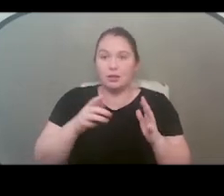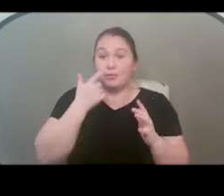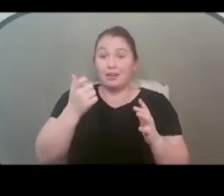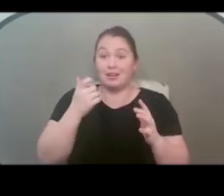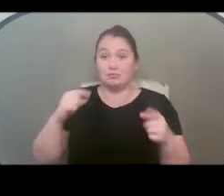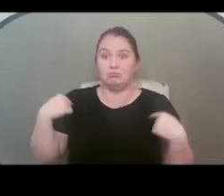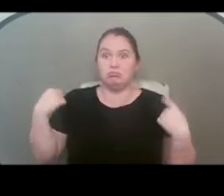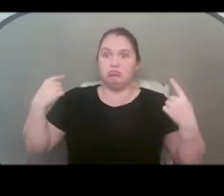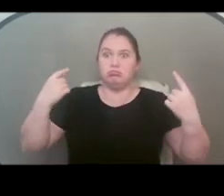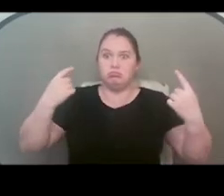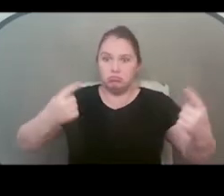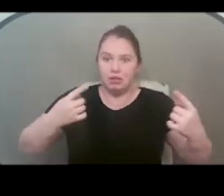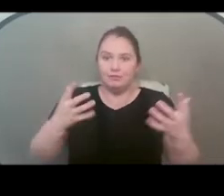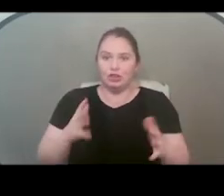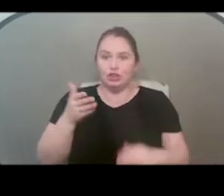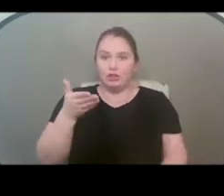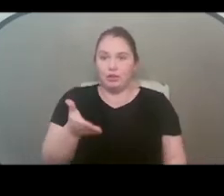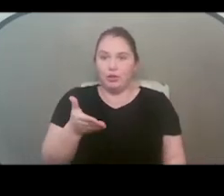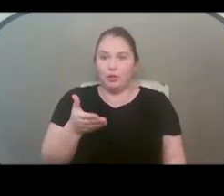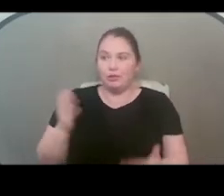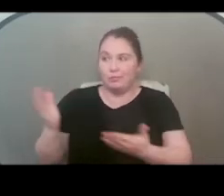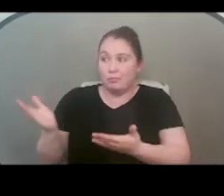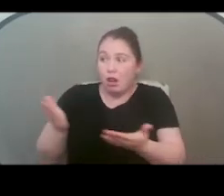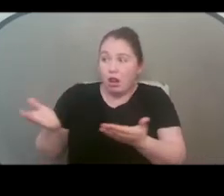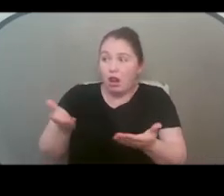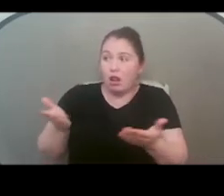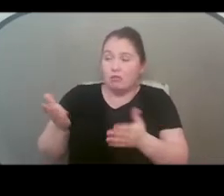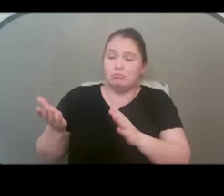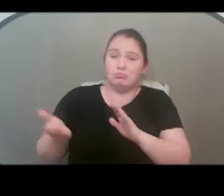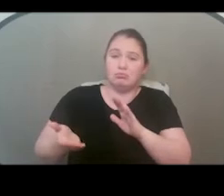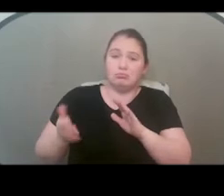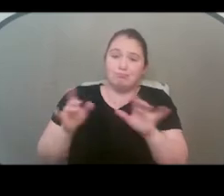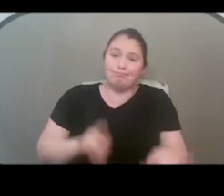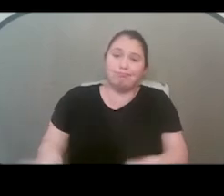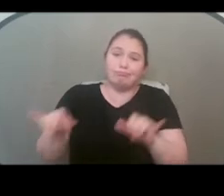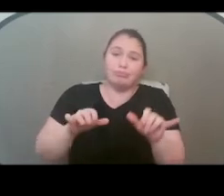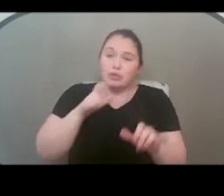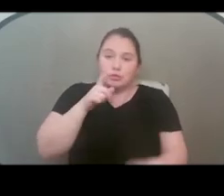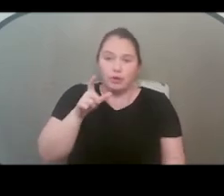for a while, and you don't have to bring some of that other stuff up to standard.